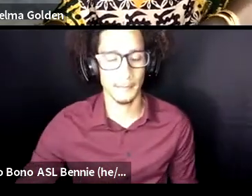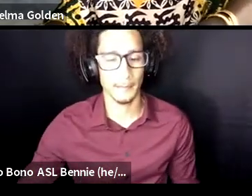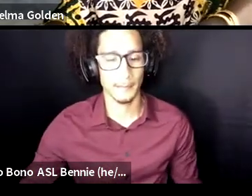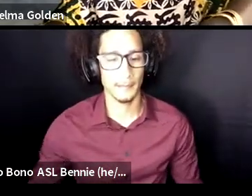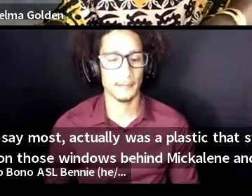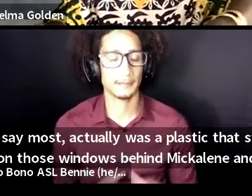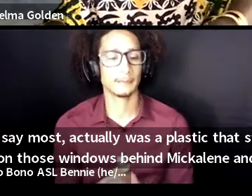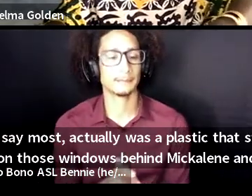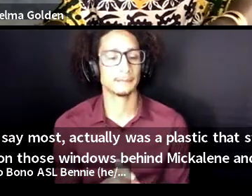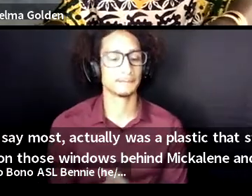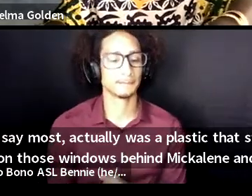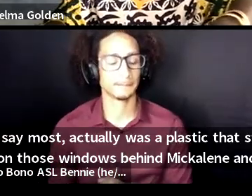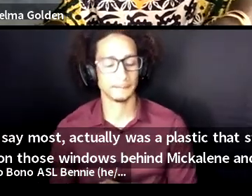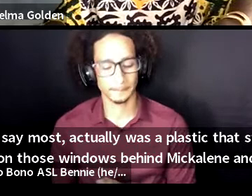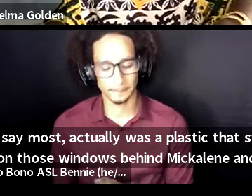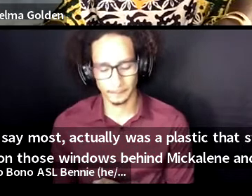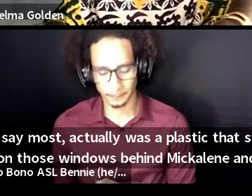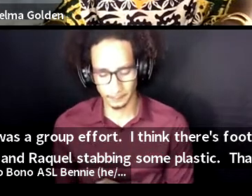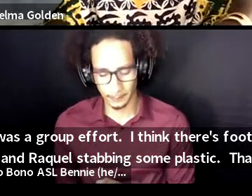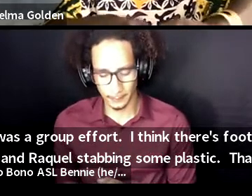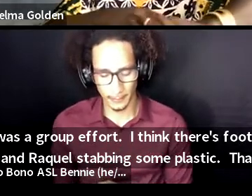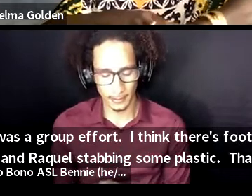I think for me, it really,